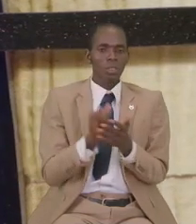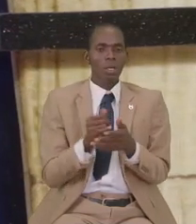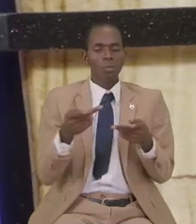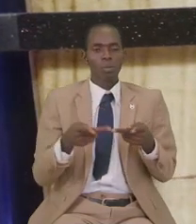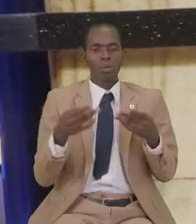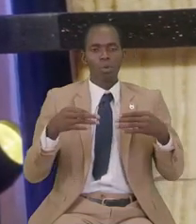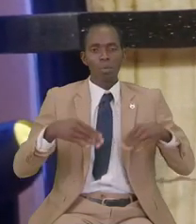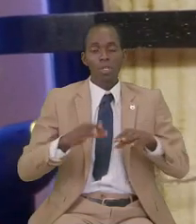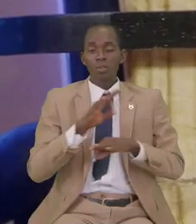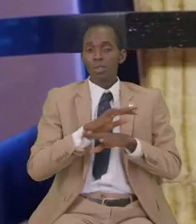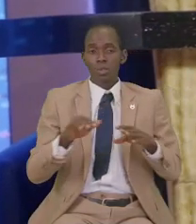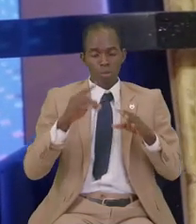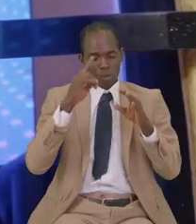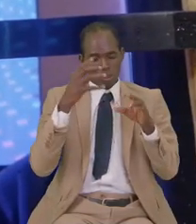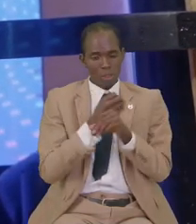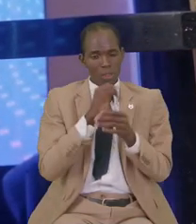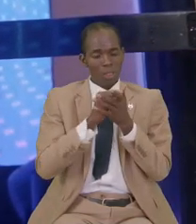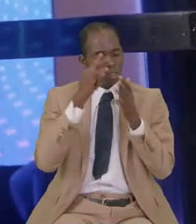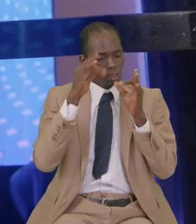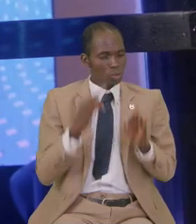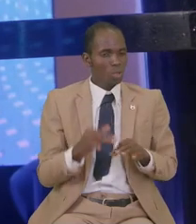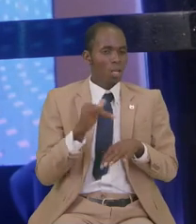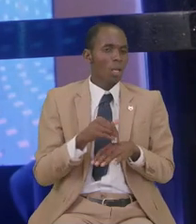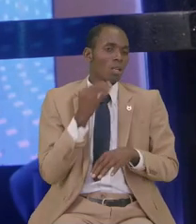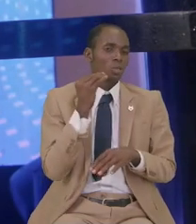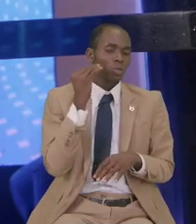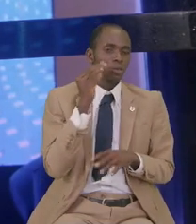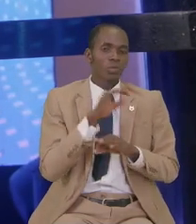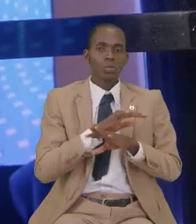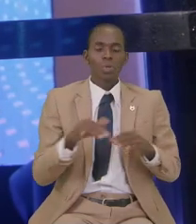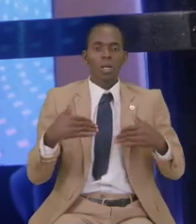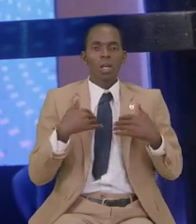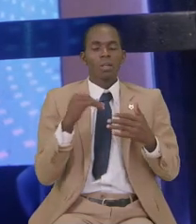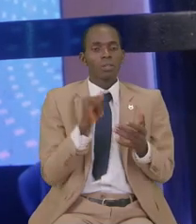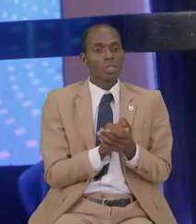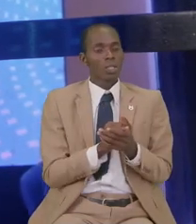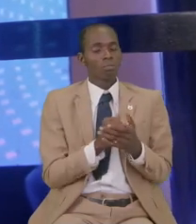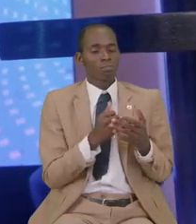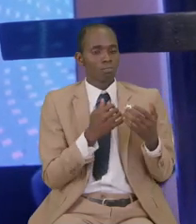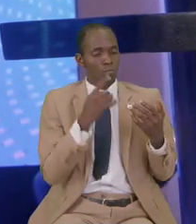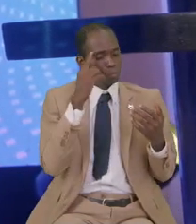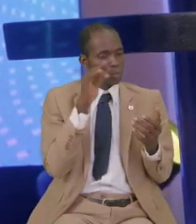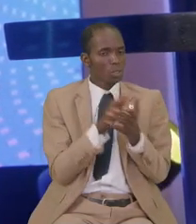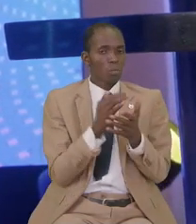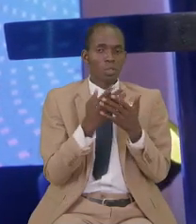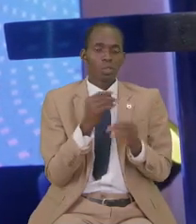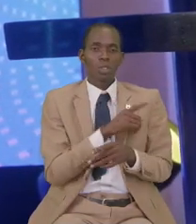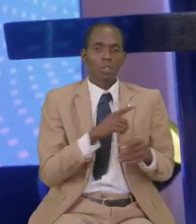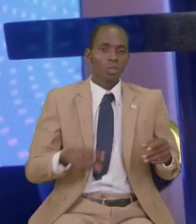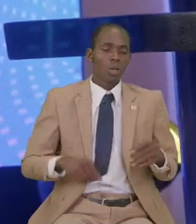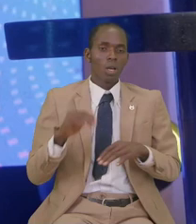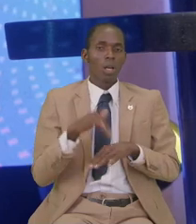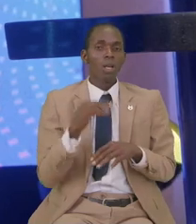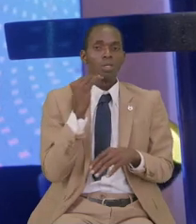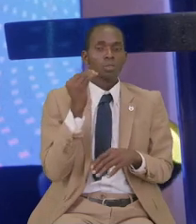the decision on your knees at home, if you don't have the conviction before the Lord at home, and then